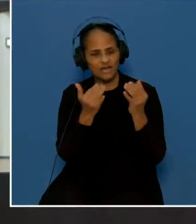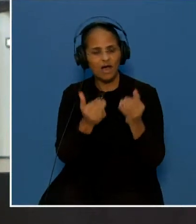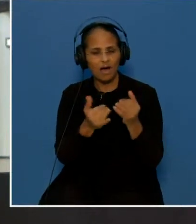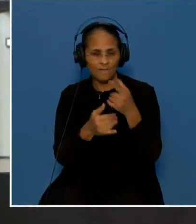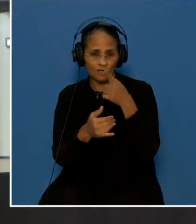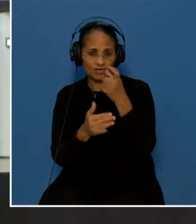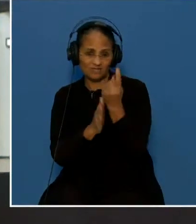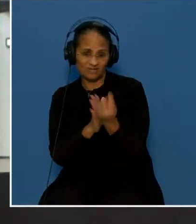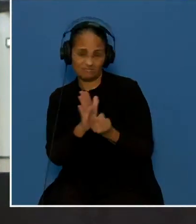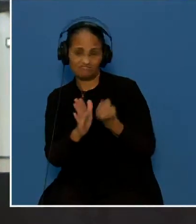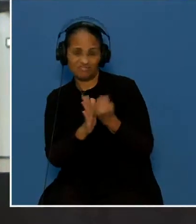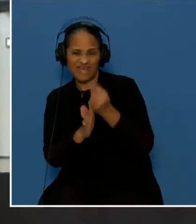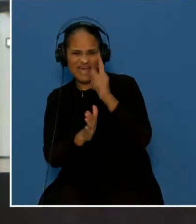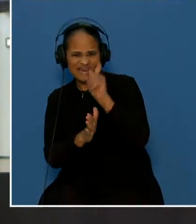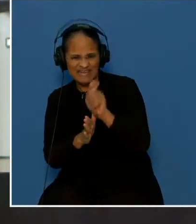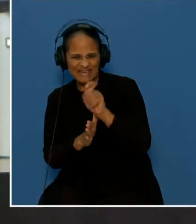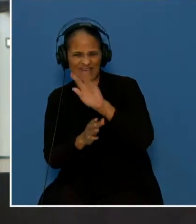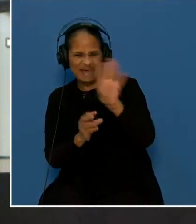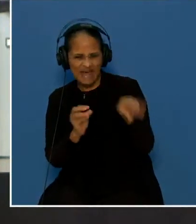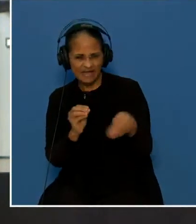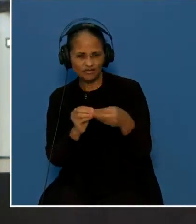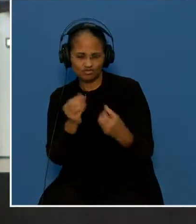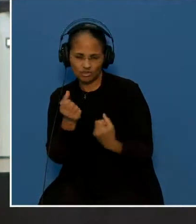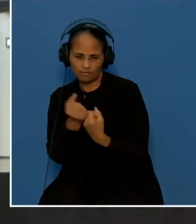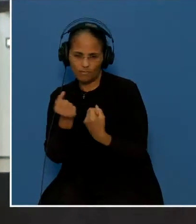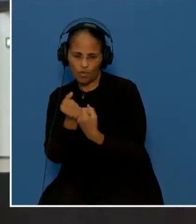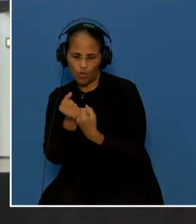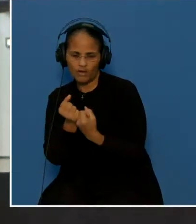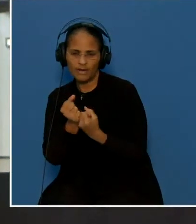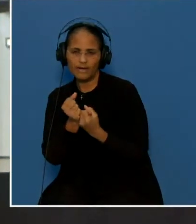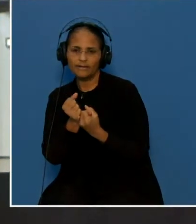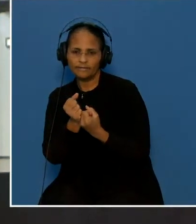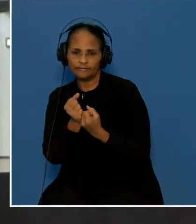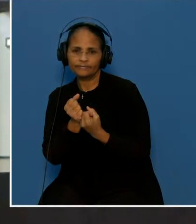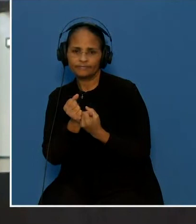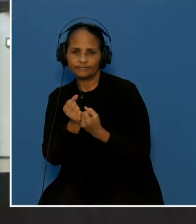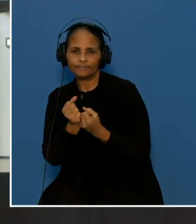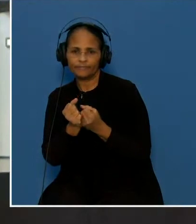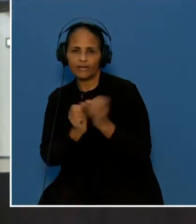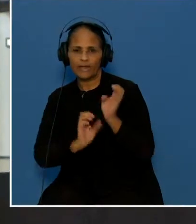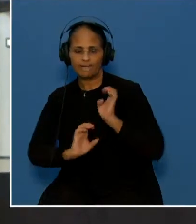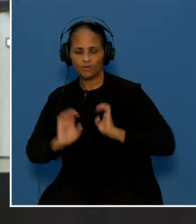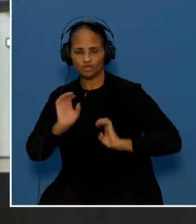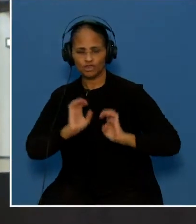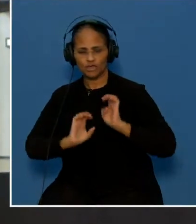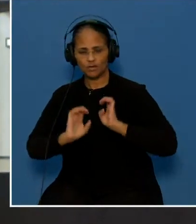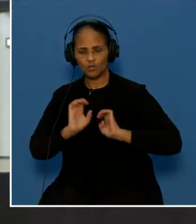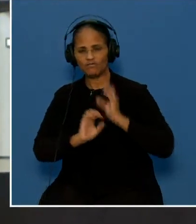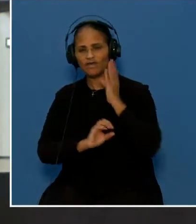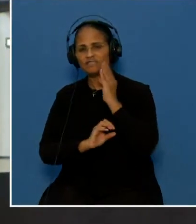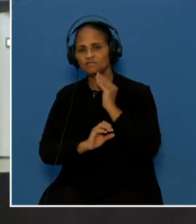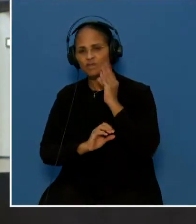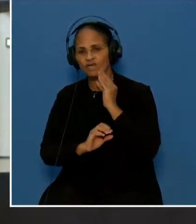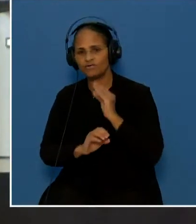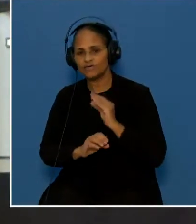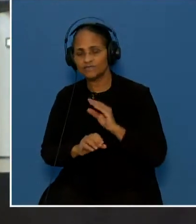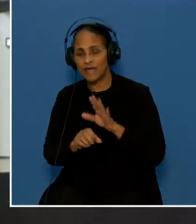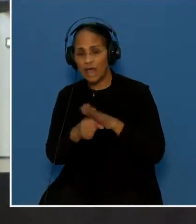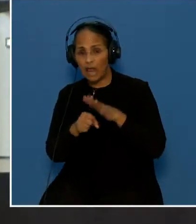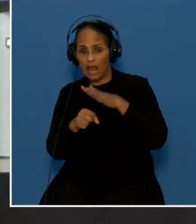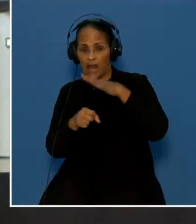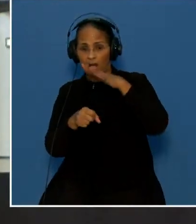this period, have needed extra support emotionally. And we all have experienced perhaps high levels of